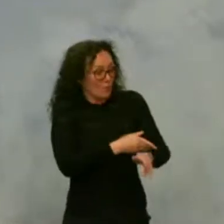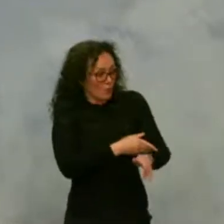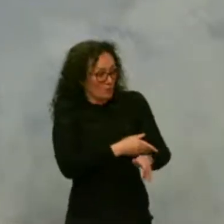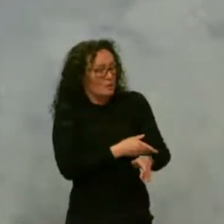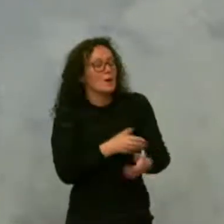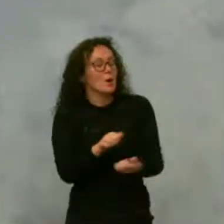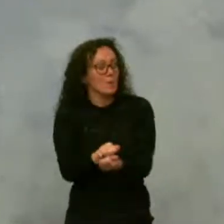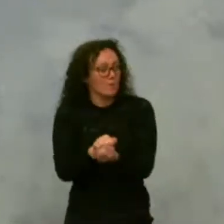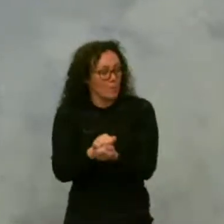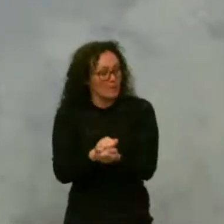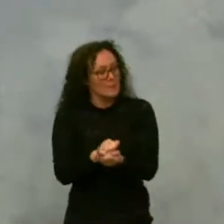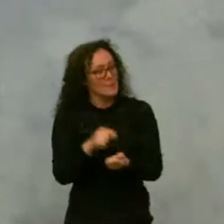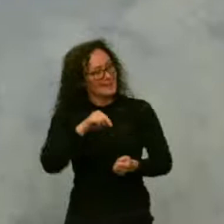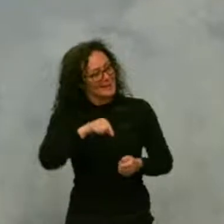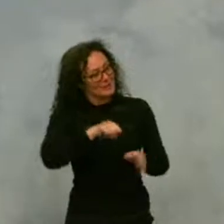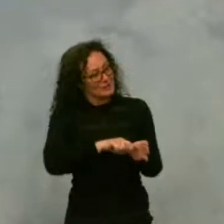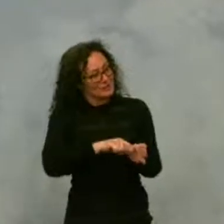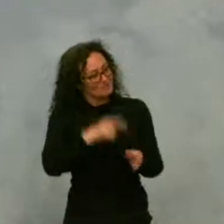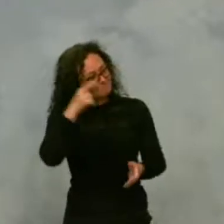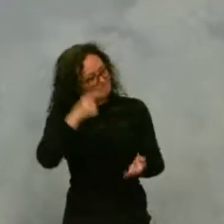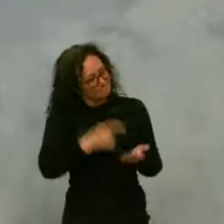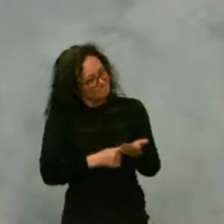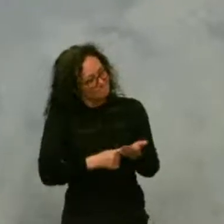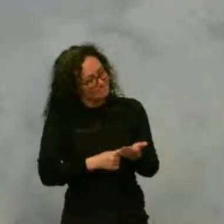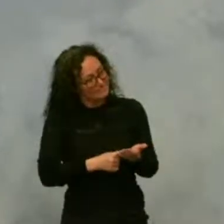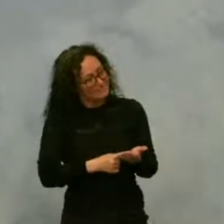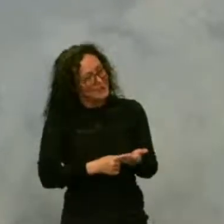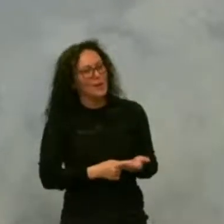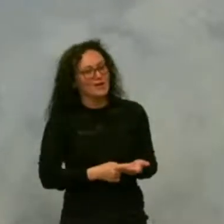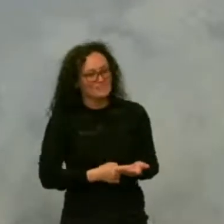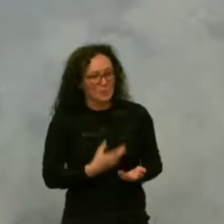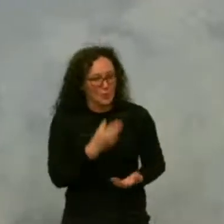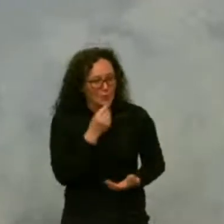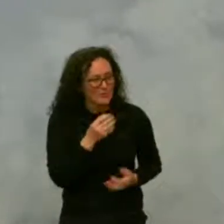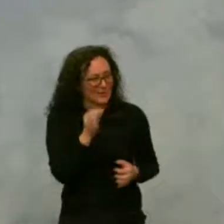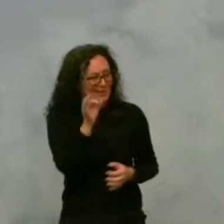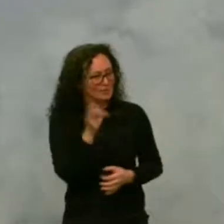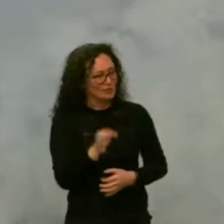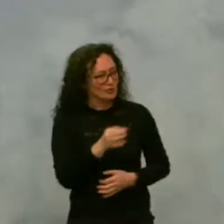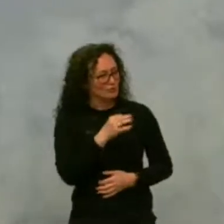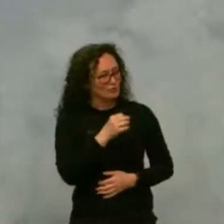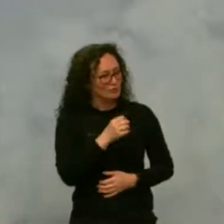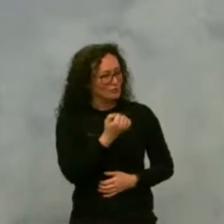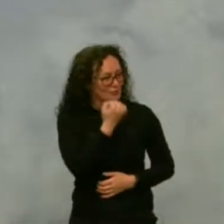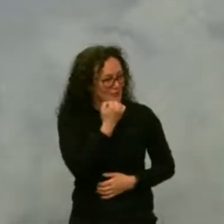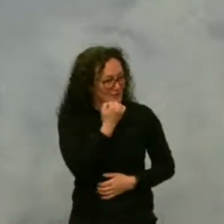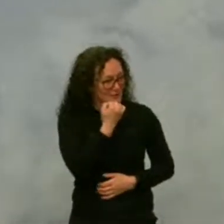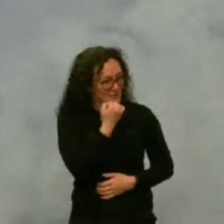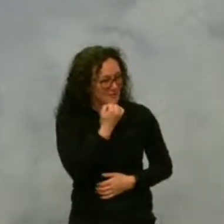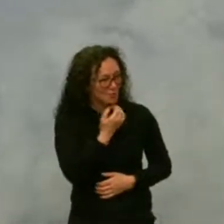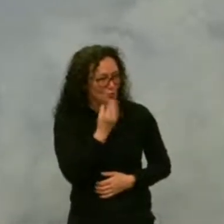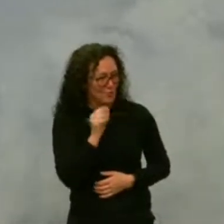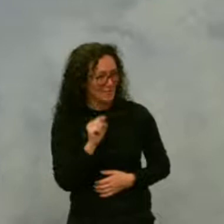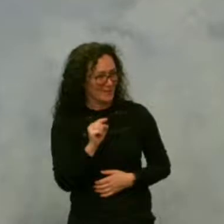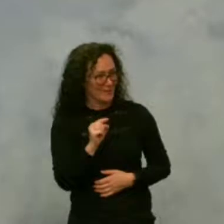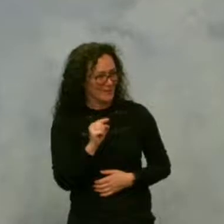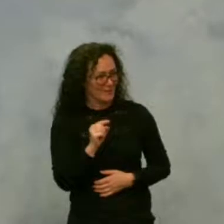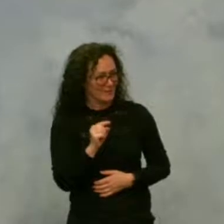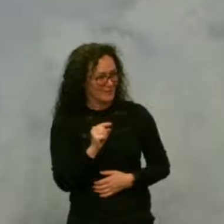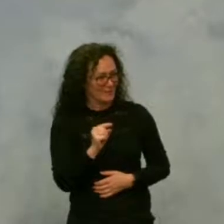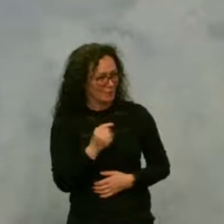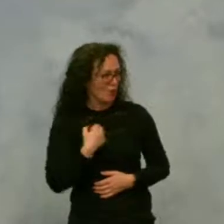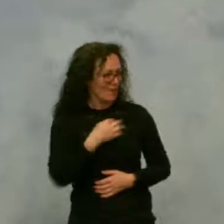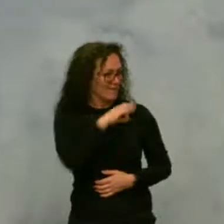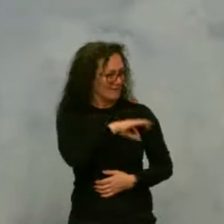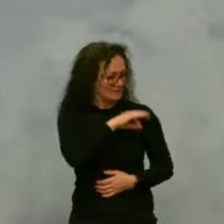But what we've chosen to do this year is take advantage of interest rates, which were particularly advantageous at a point in time, and we've